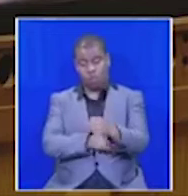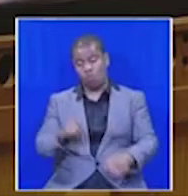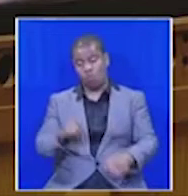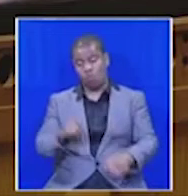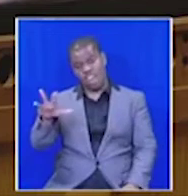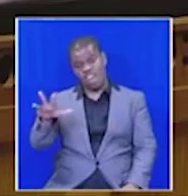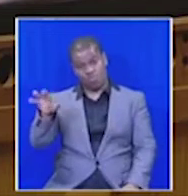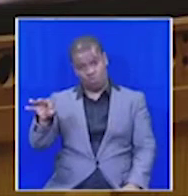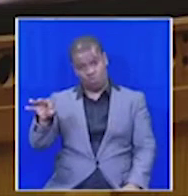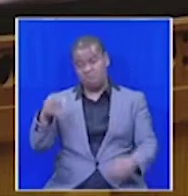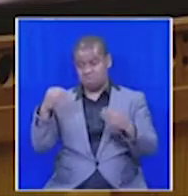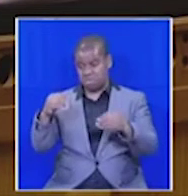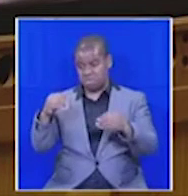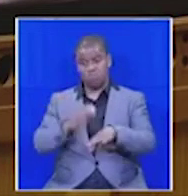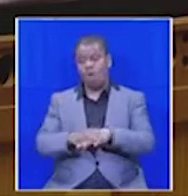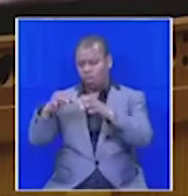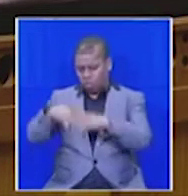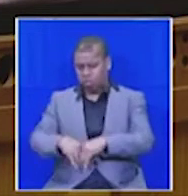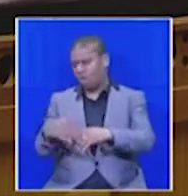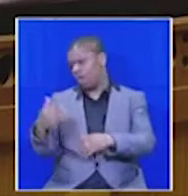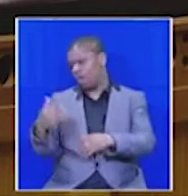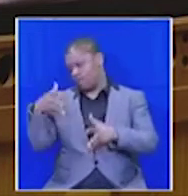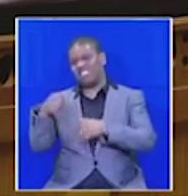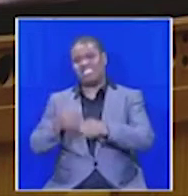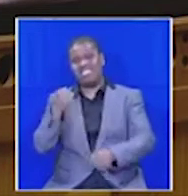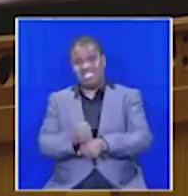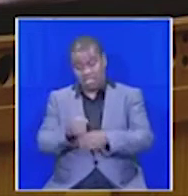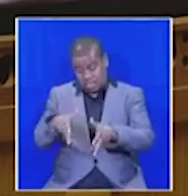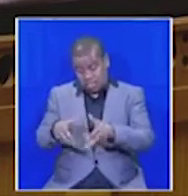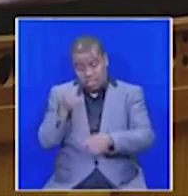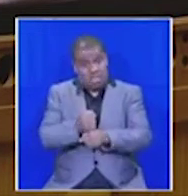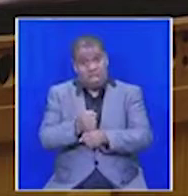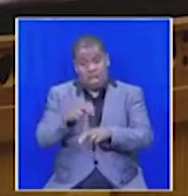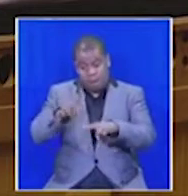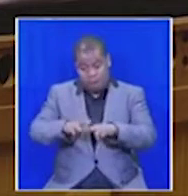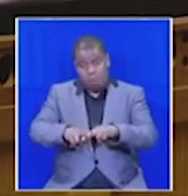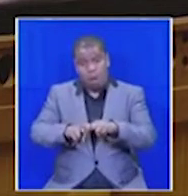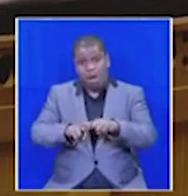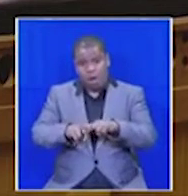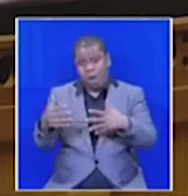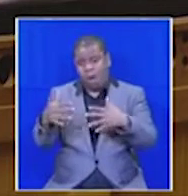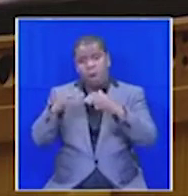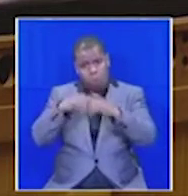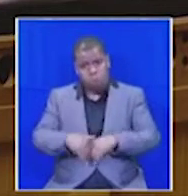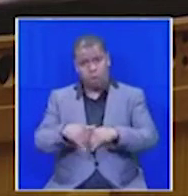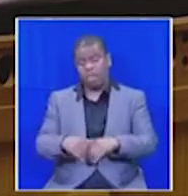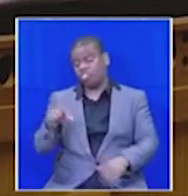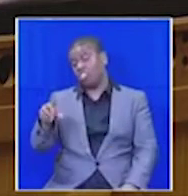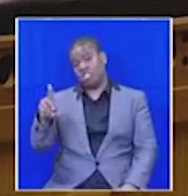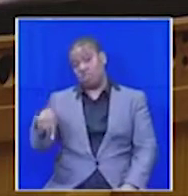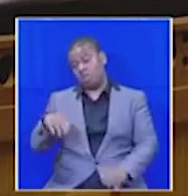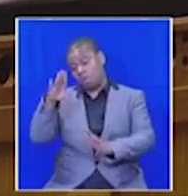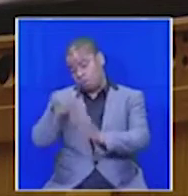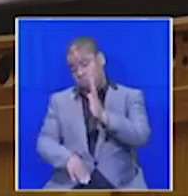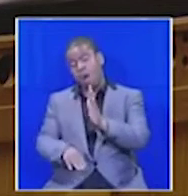193 companies went bankrupt just in February 2016. The GDP growth rate less than 0.6%, and on a